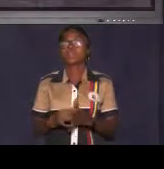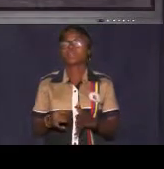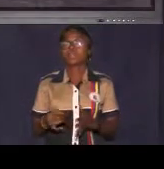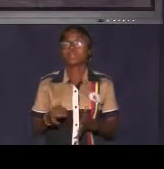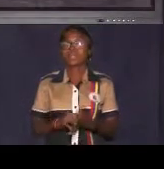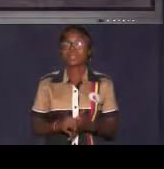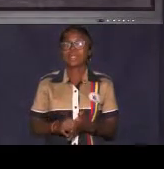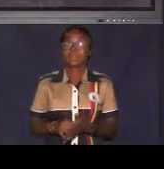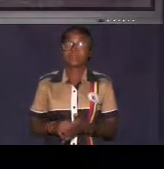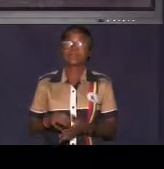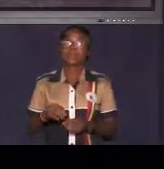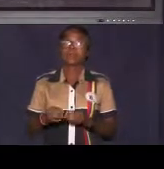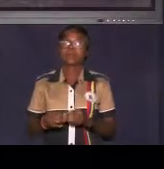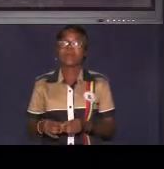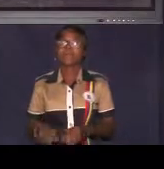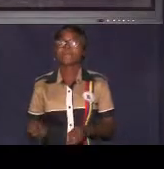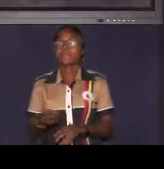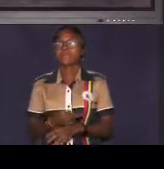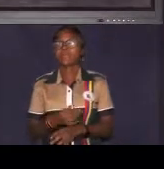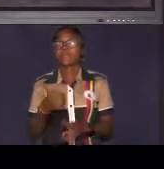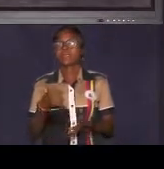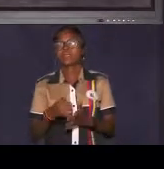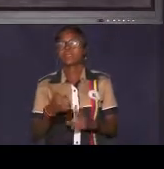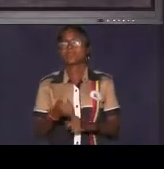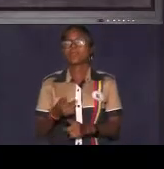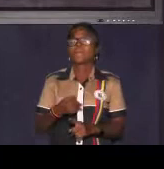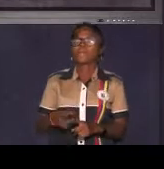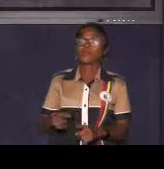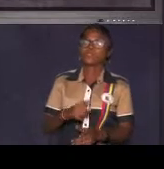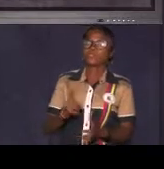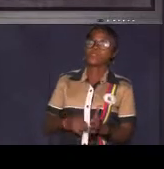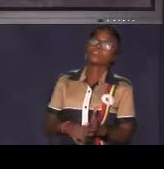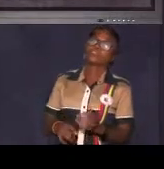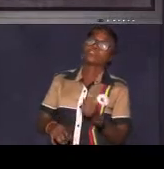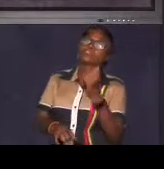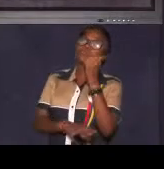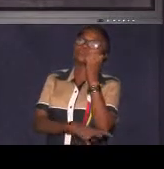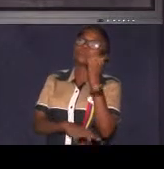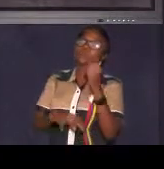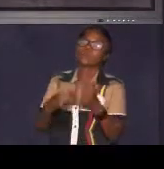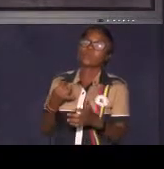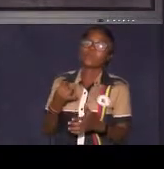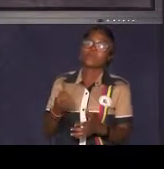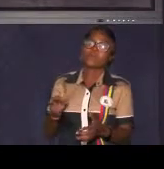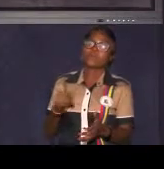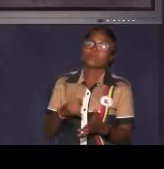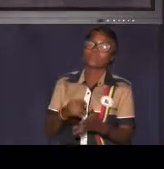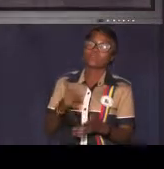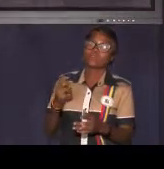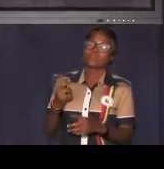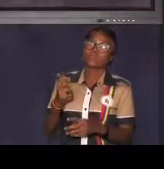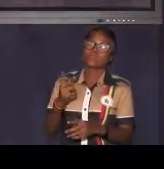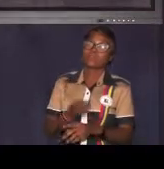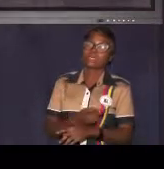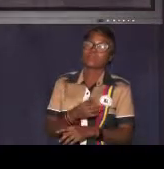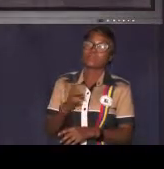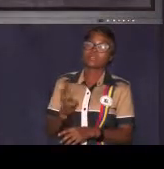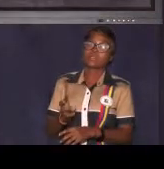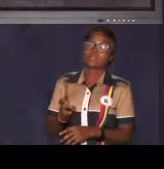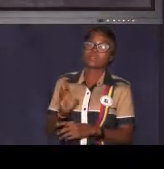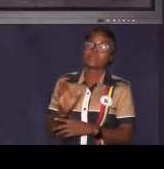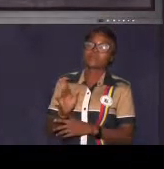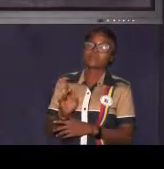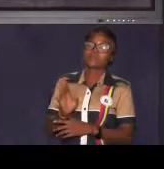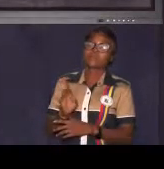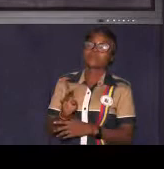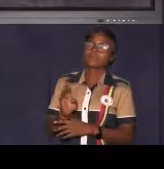that that number is multiplying itself to give 196. But the root of 196 is actually one of them, which is 2 times 7.